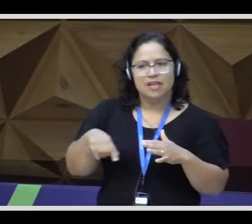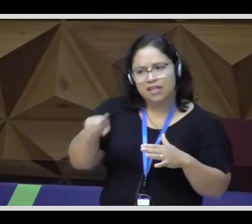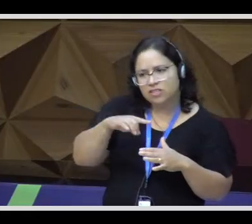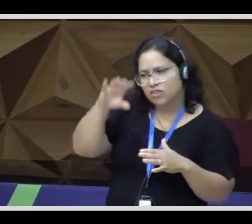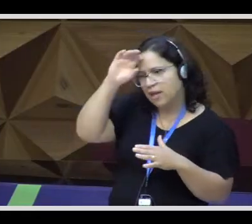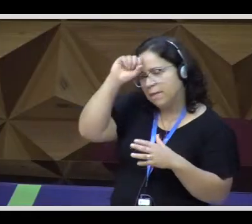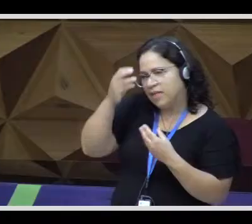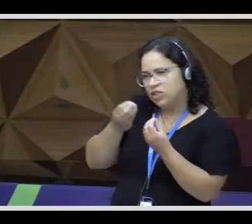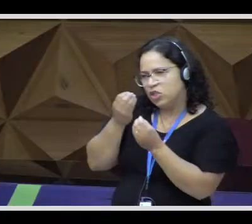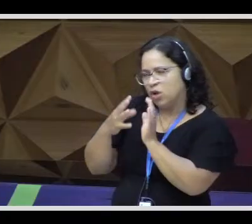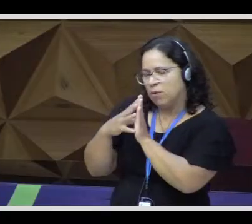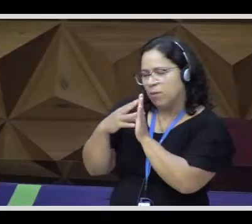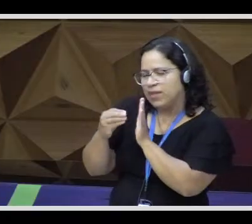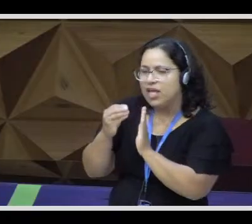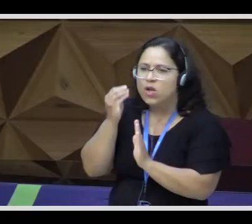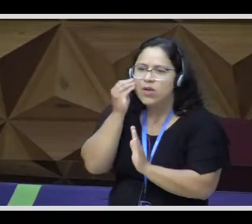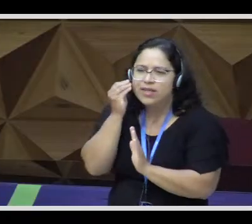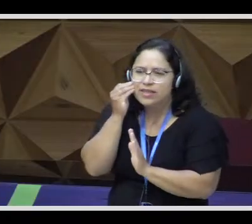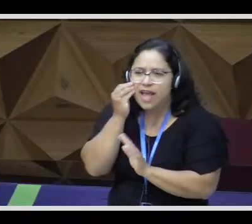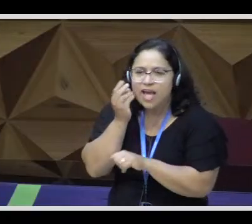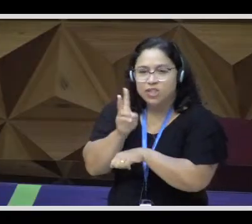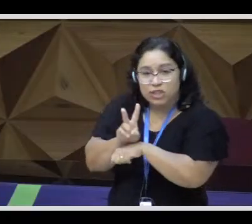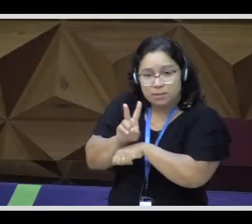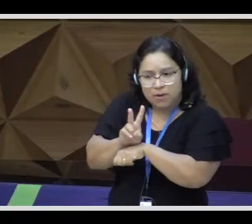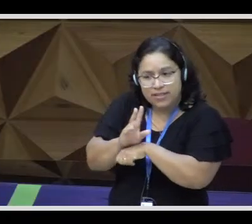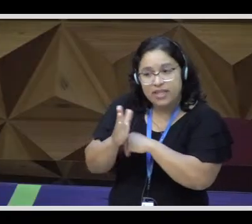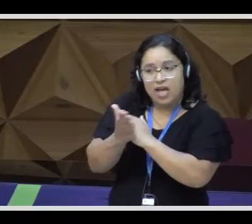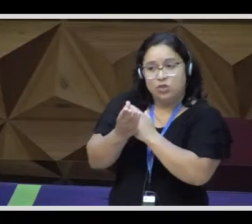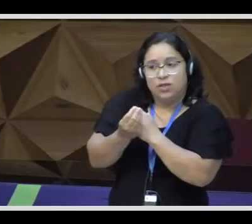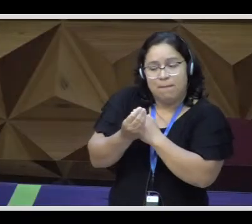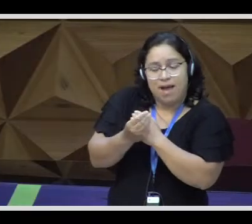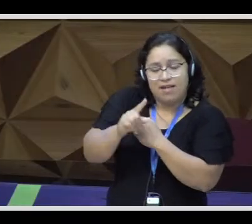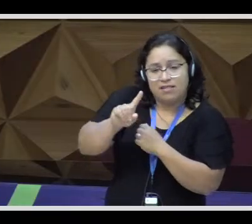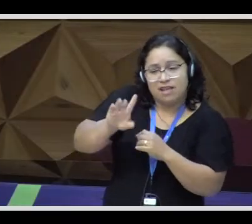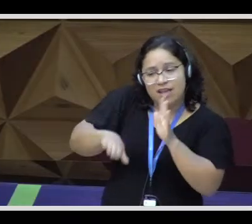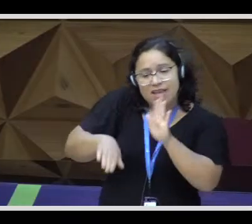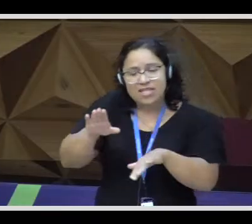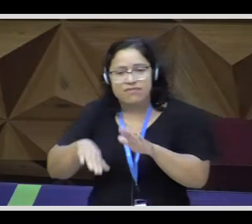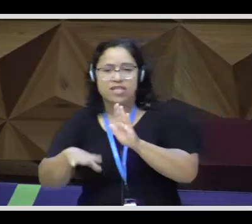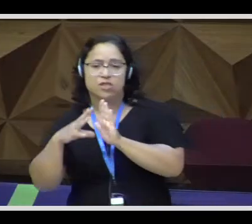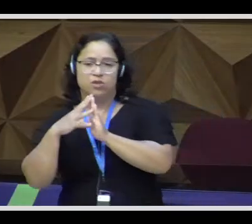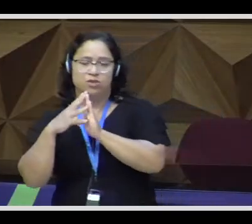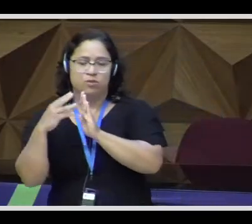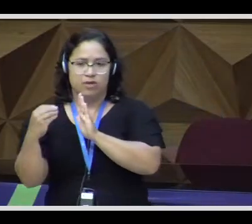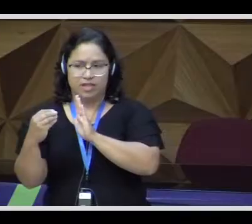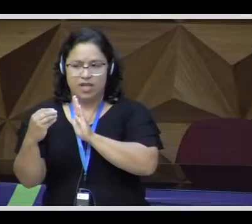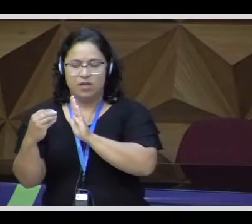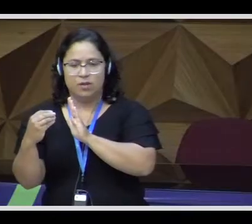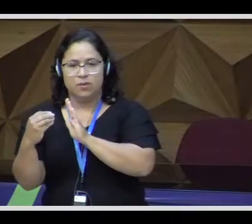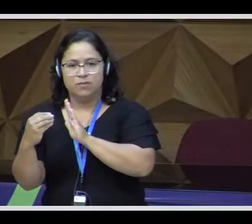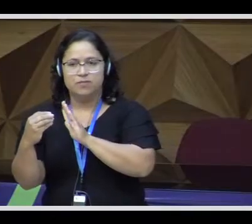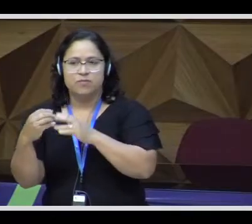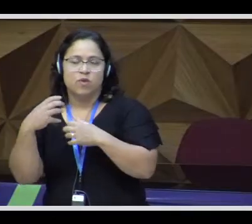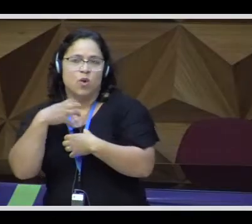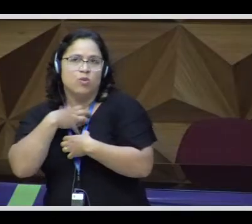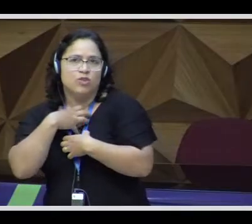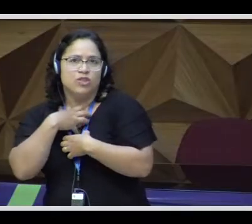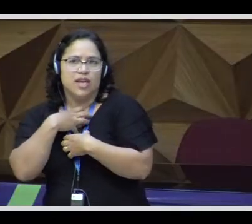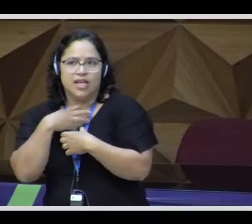model helps more. In other moments, the data-driven way of doing it helps